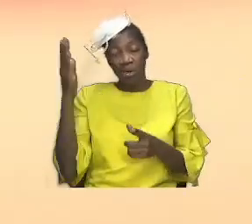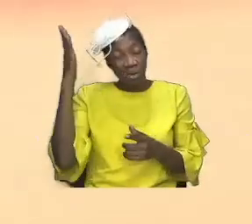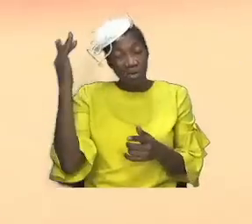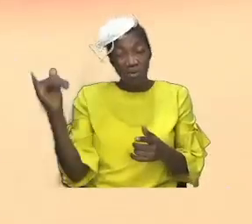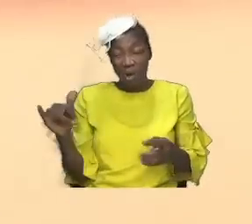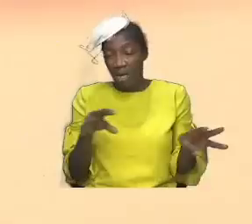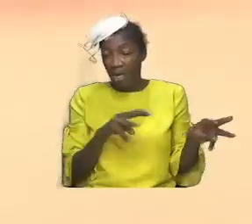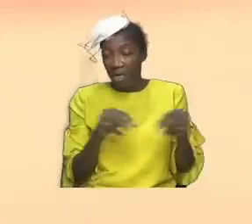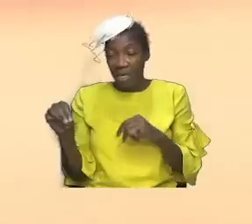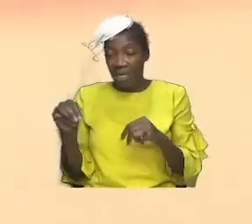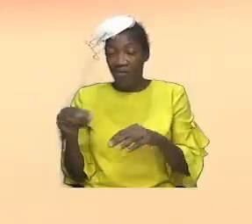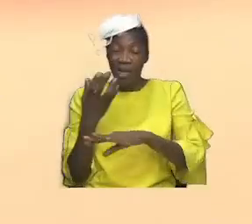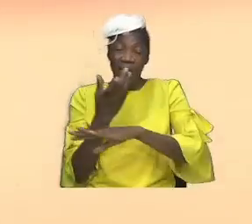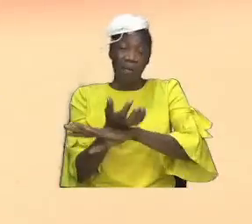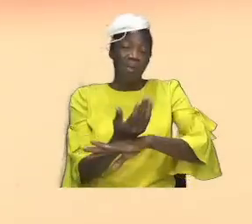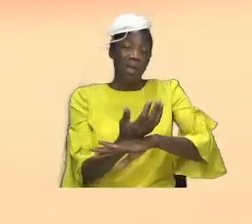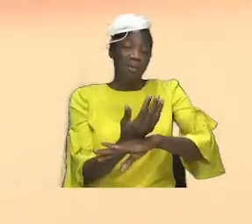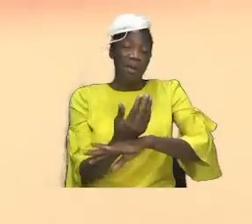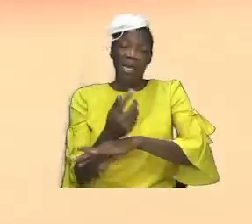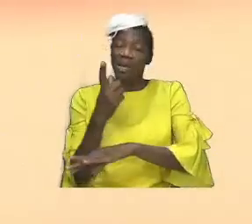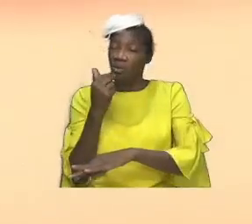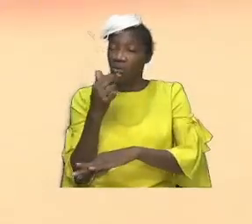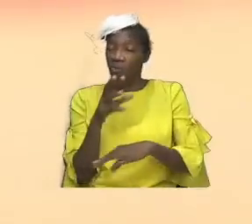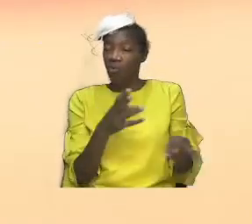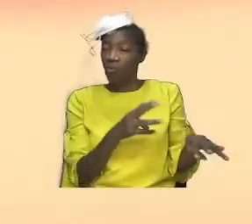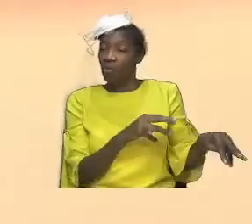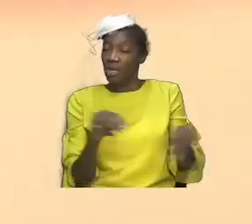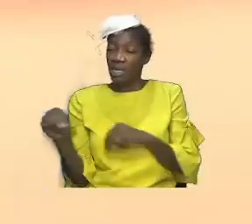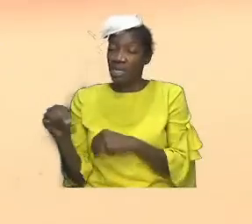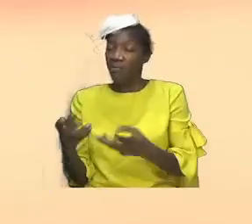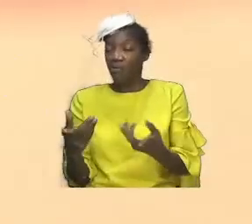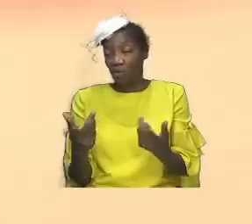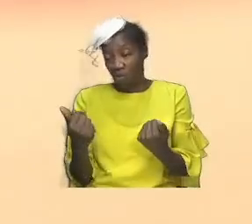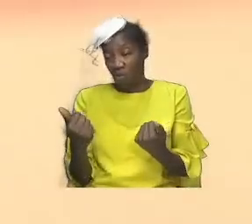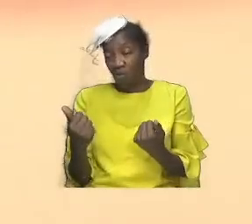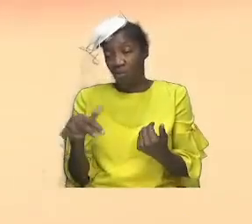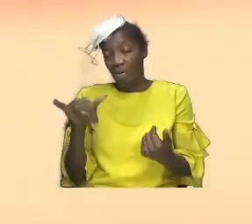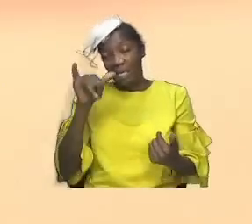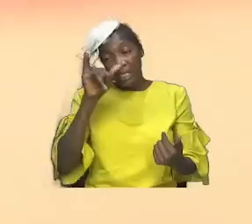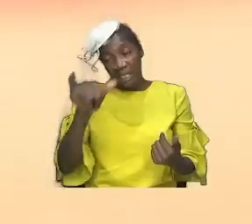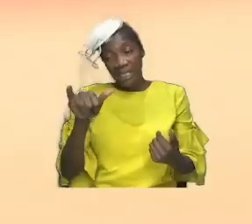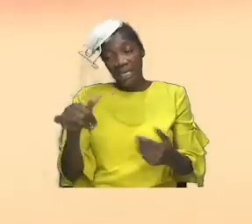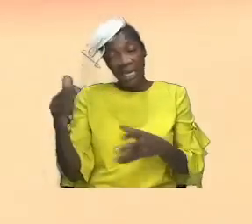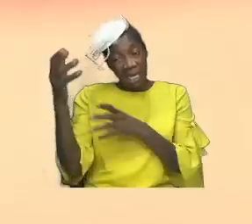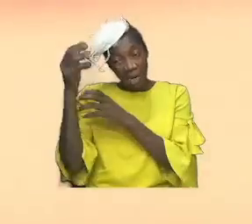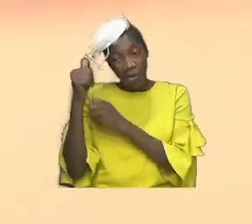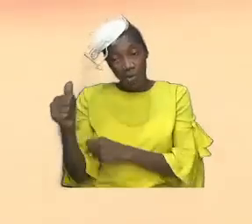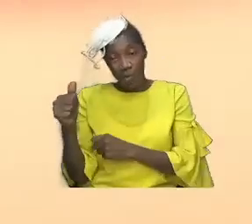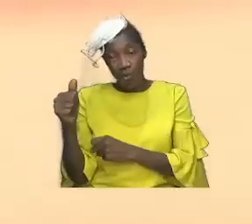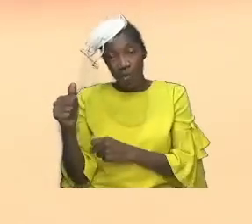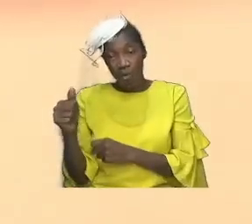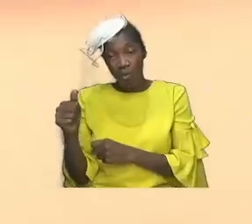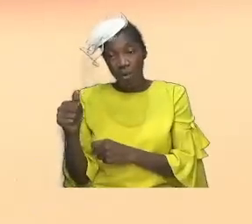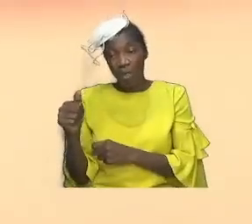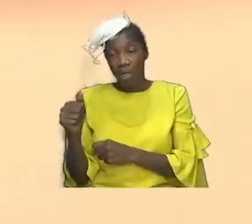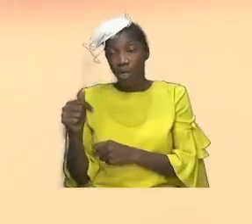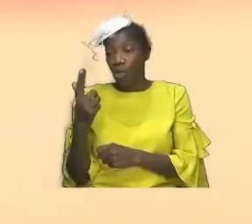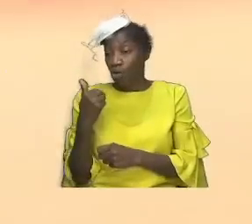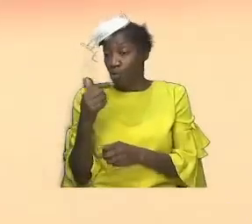beg those who left, come back, for there will still be hope. Because those who left and don't come